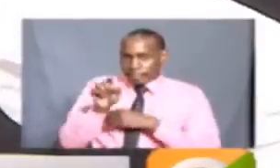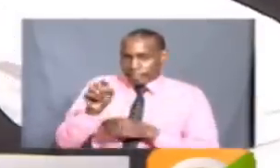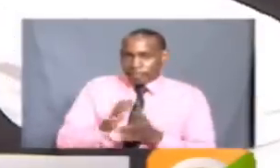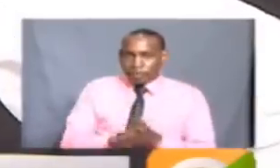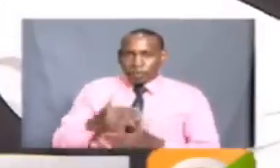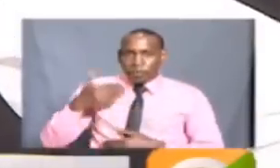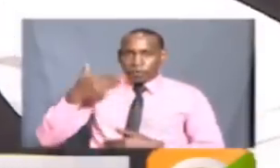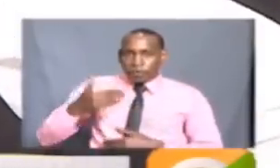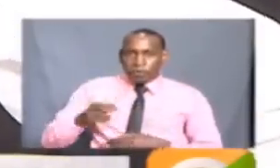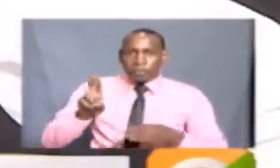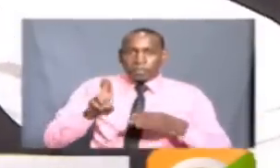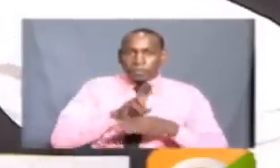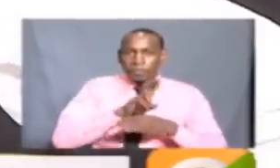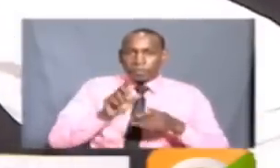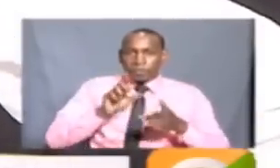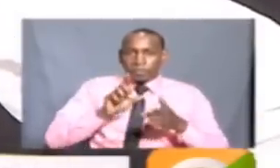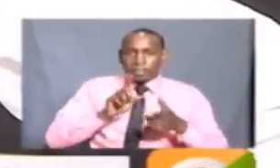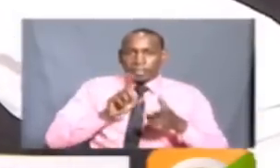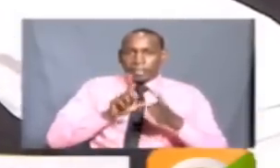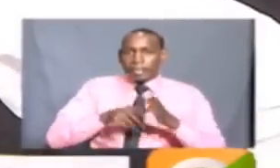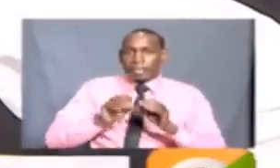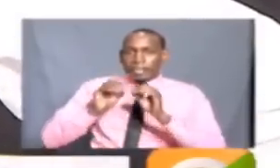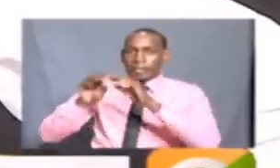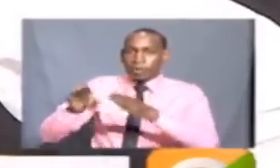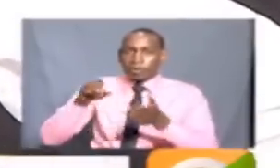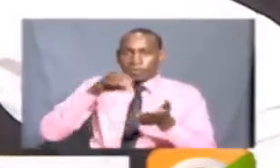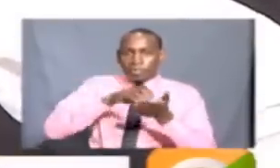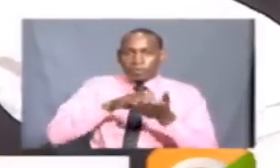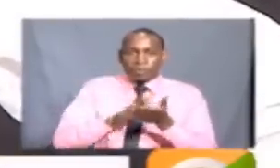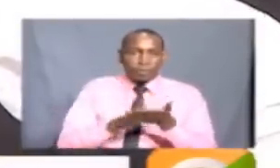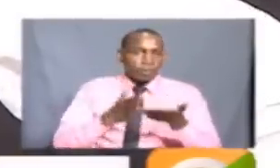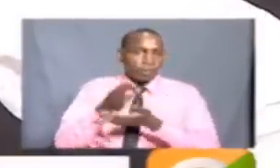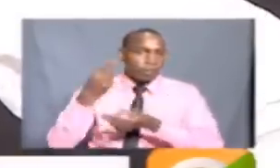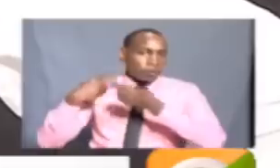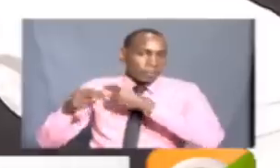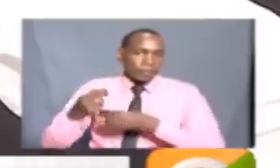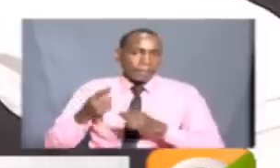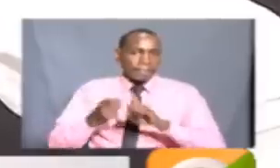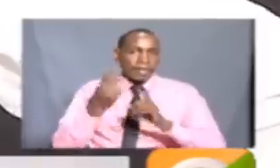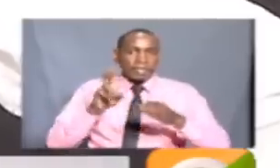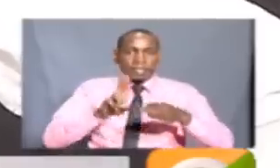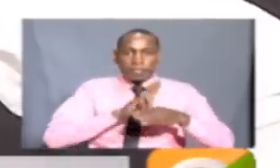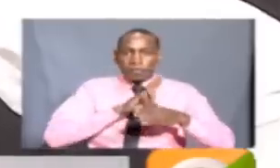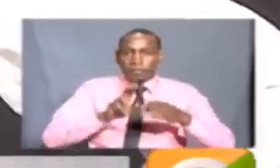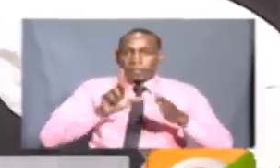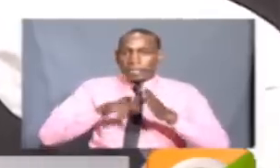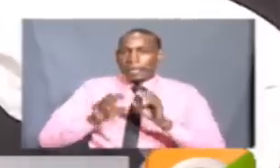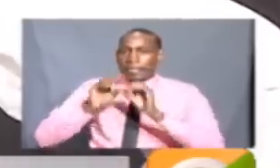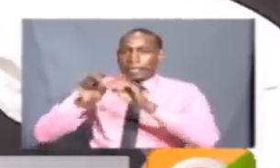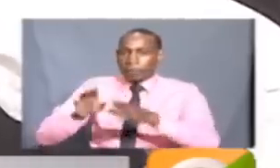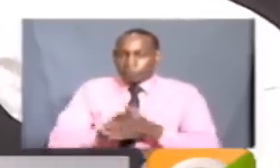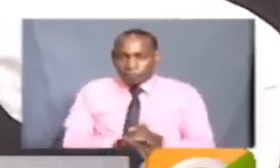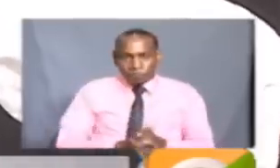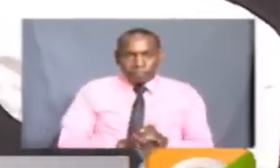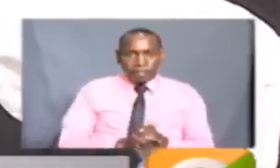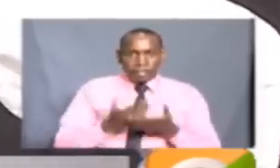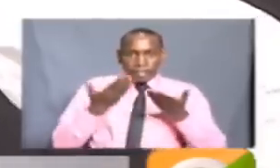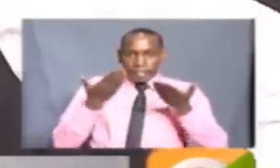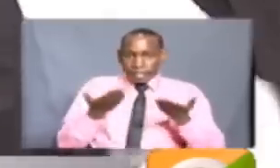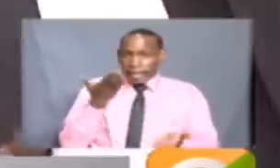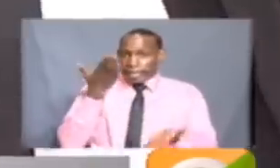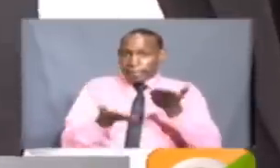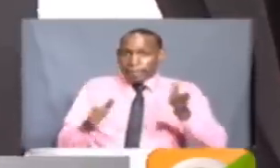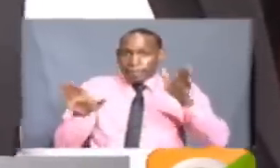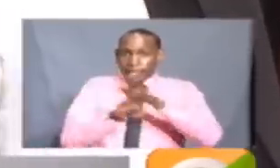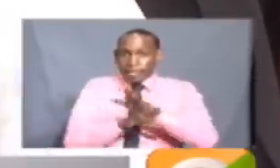use and dump situation throughout history, a use and dump. And now maybe that's why Deputy President William Ruto